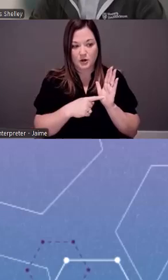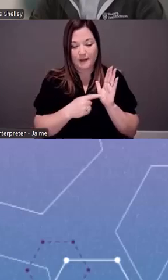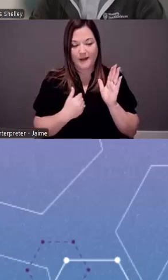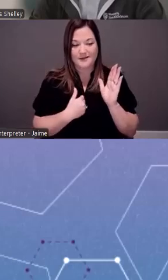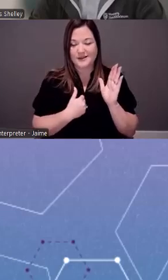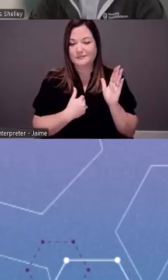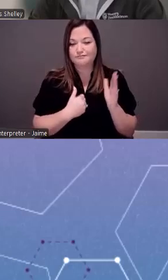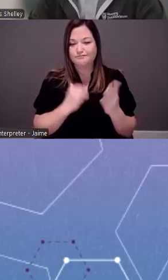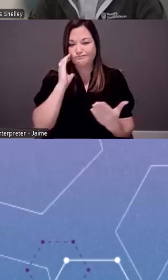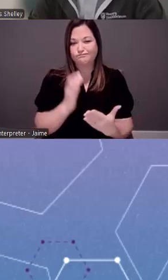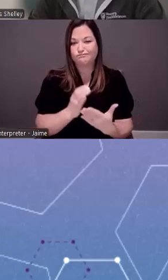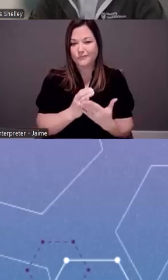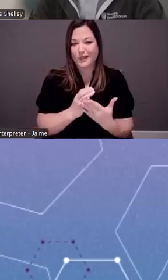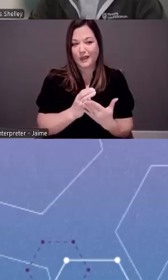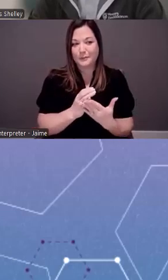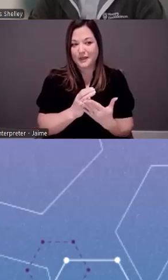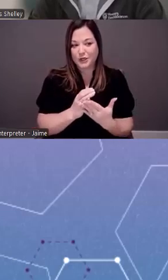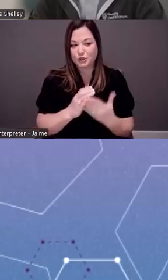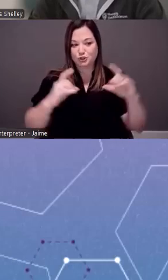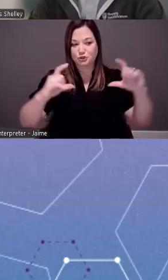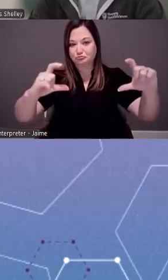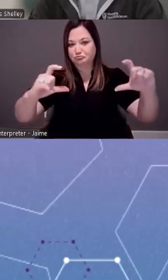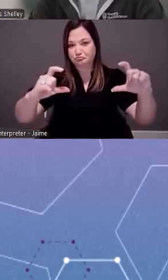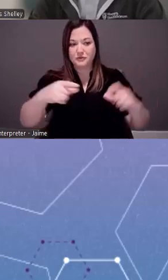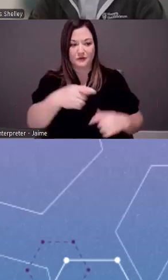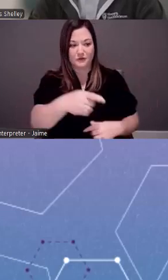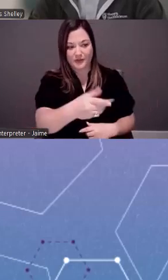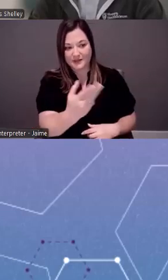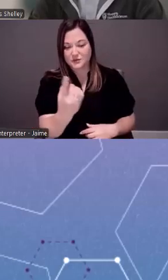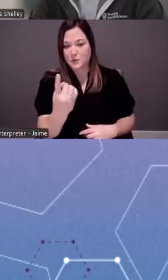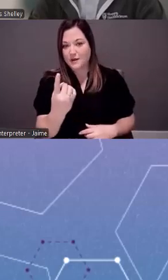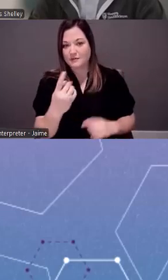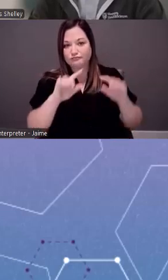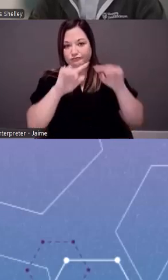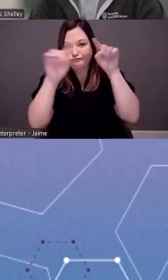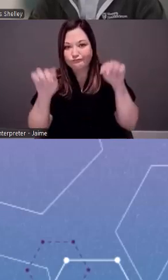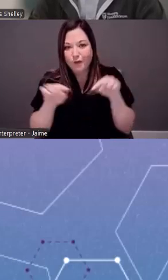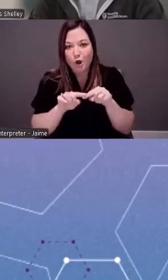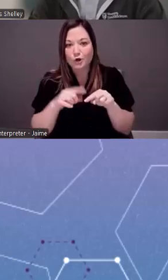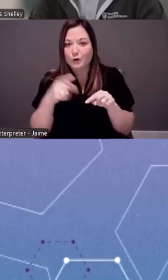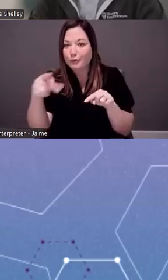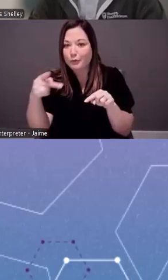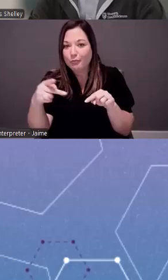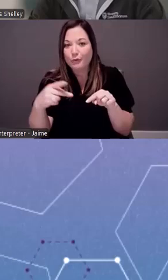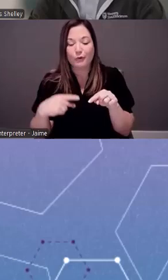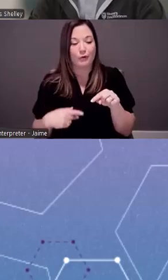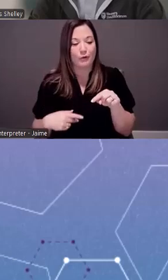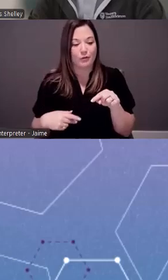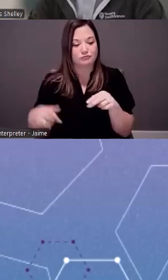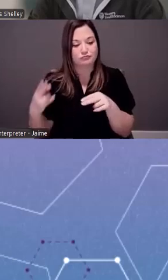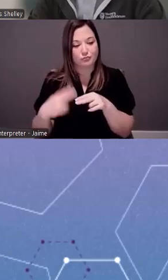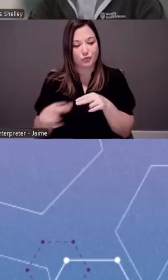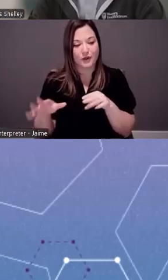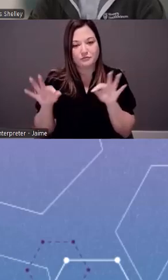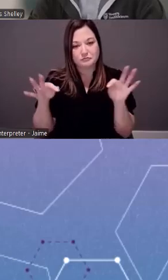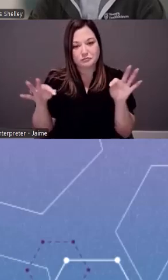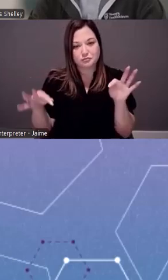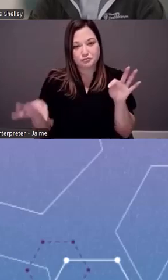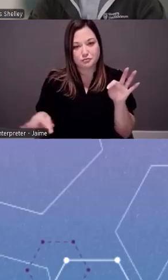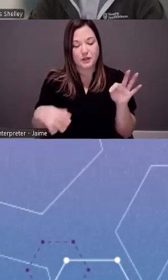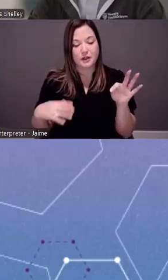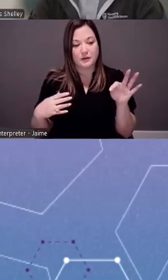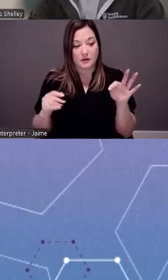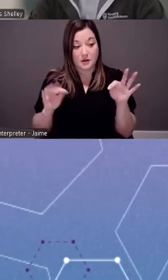iconographic image. In this case, it's a picture of a purple heart and a brief description of